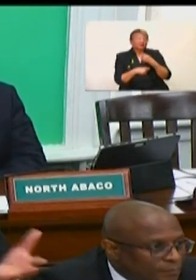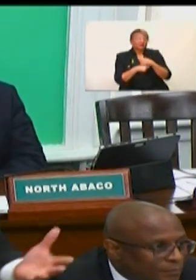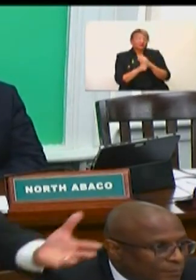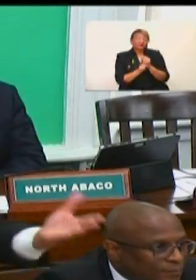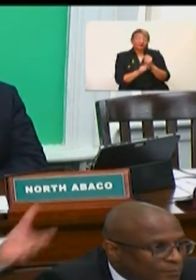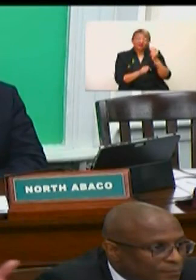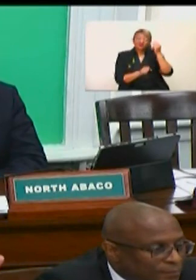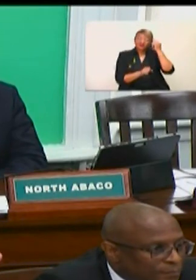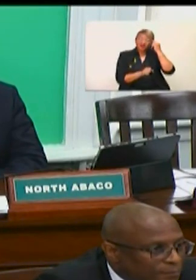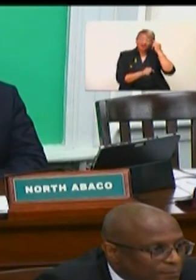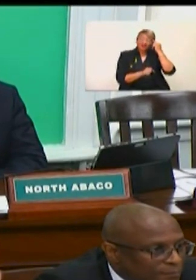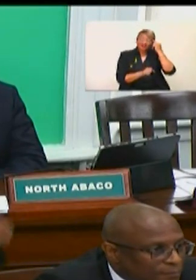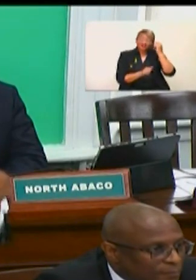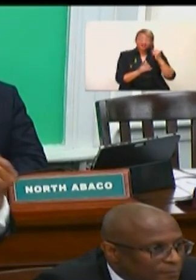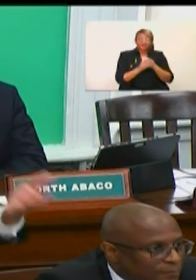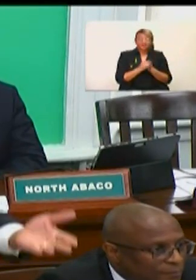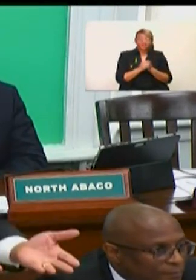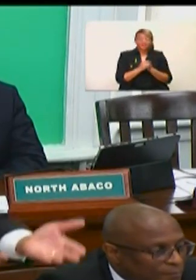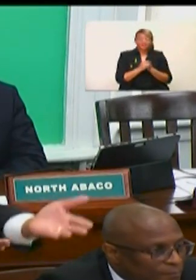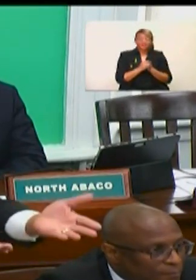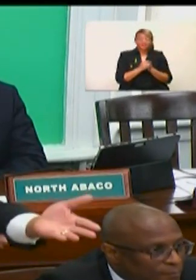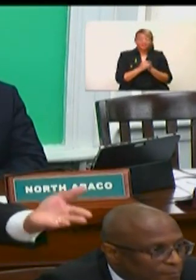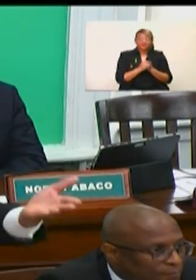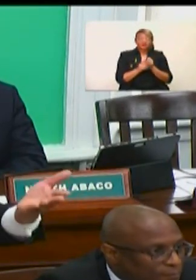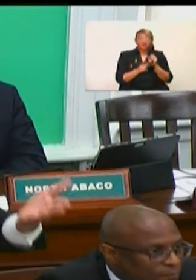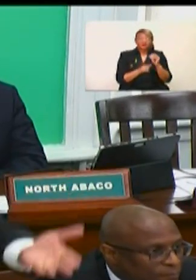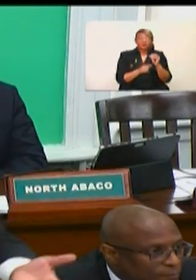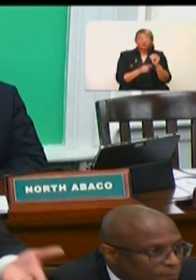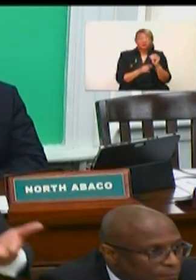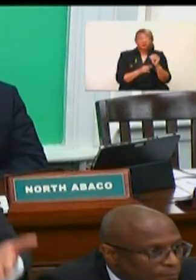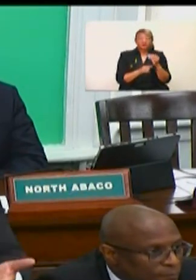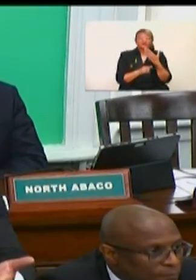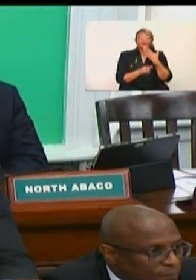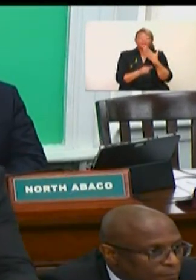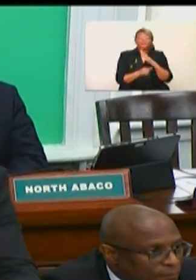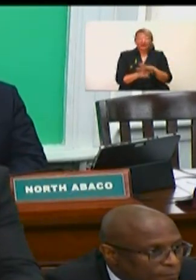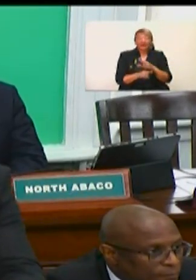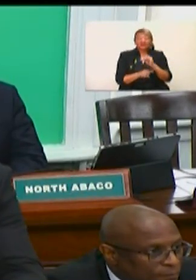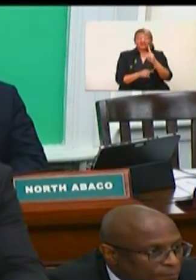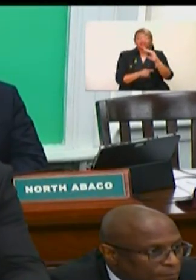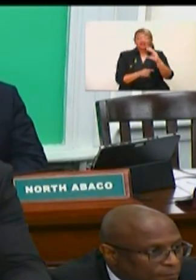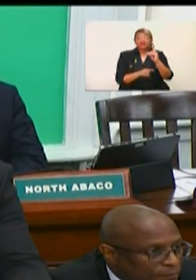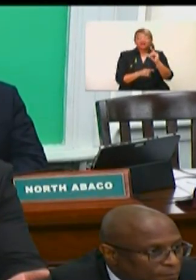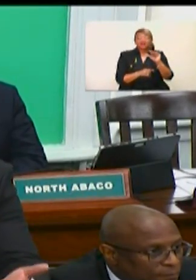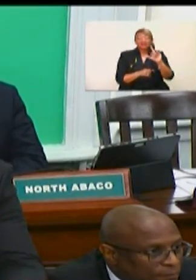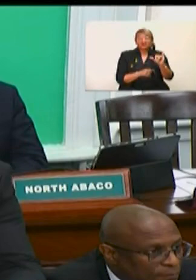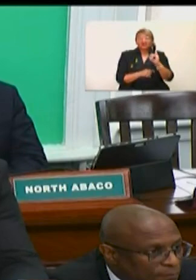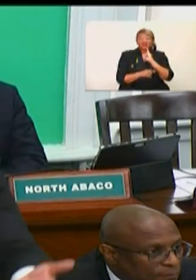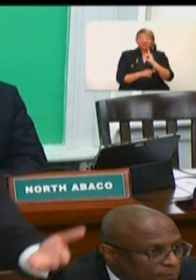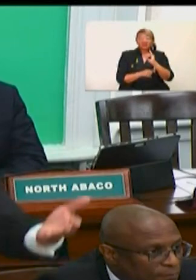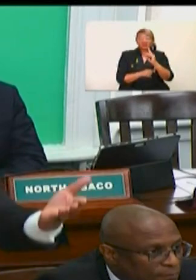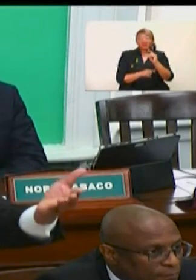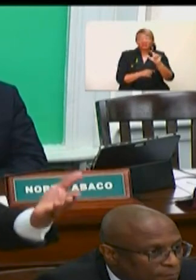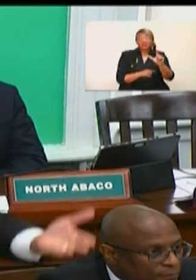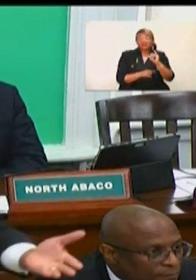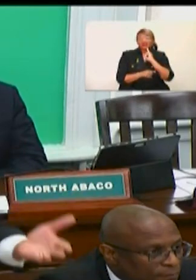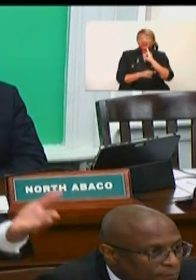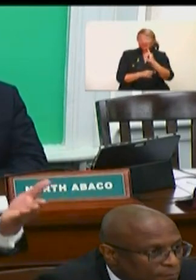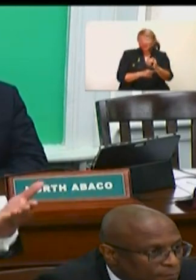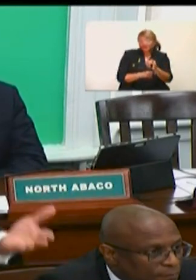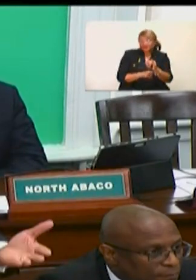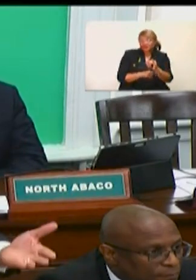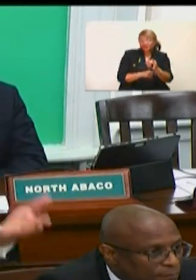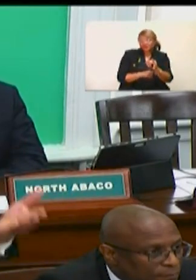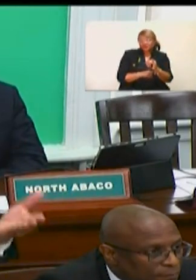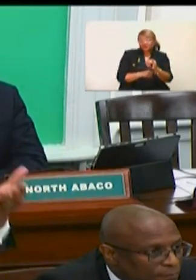don't insult the Bahamian people. Okay, member, so member, bad, member. So as bad as the member, deal is. Yeah, member, get to your point of order, please. So as bad as